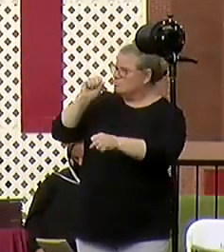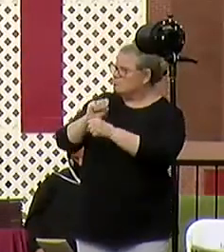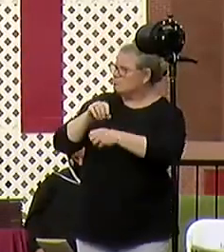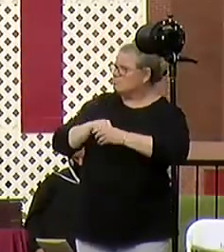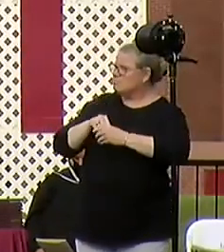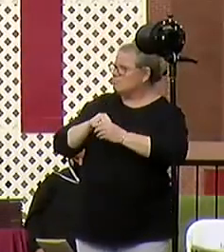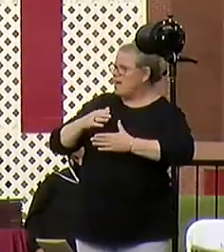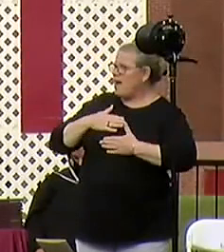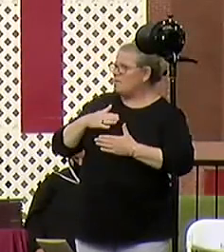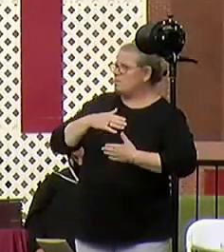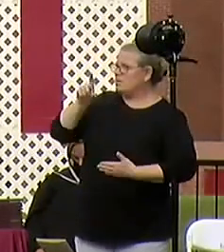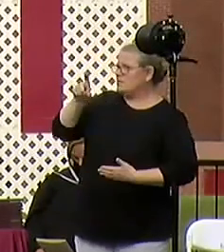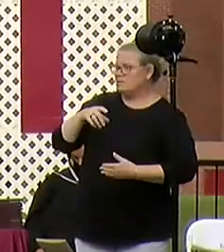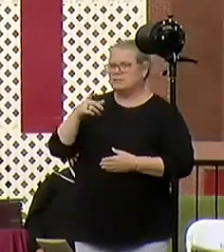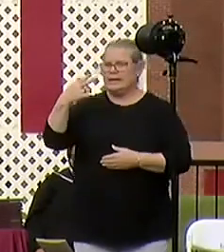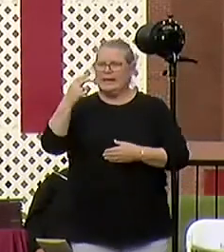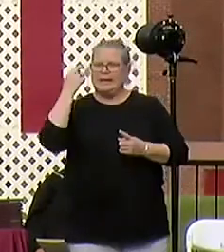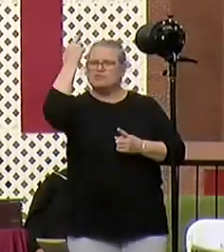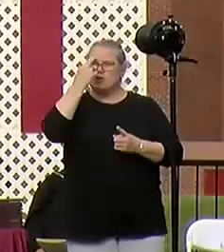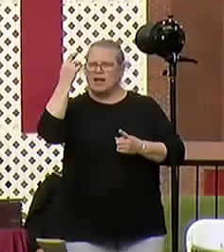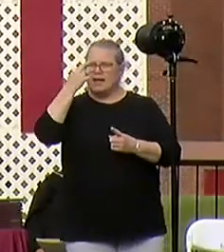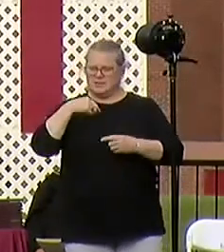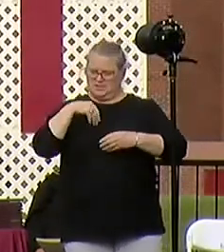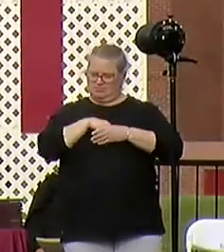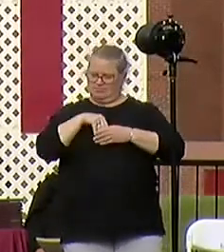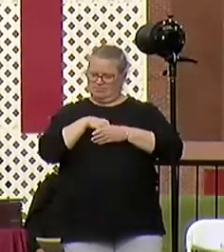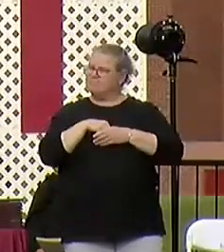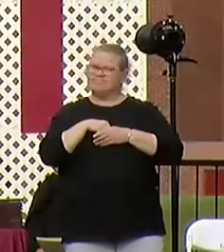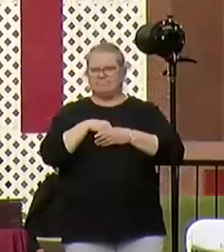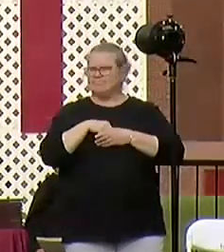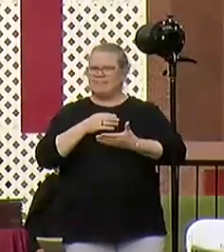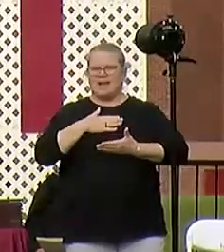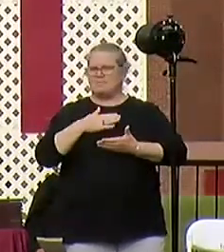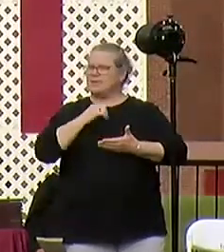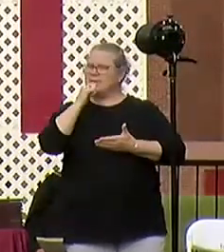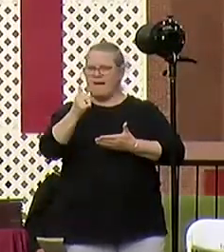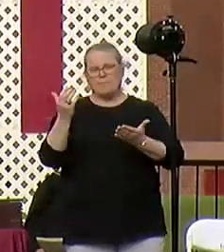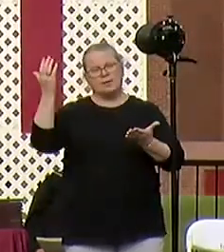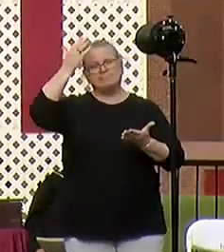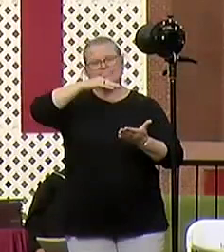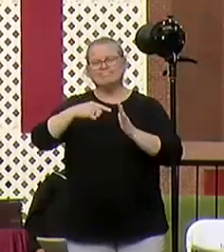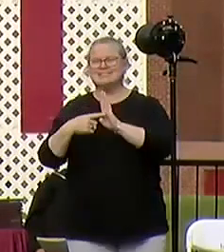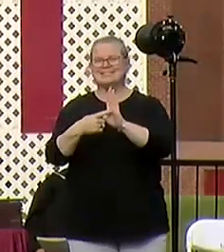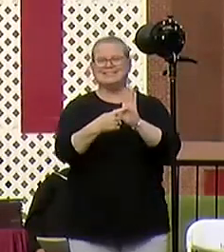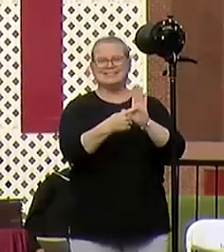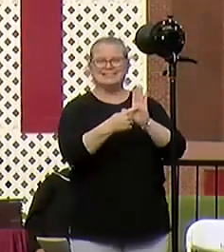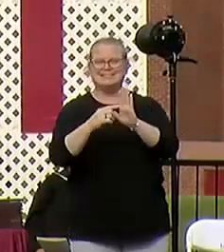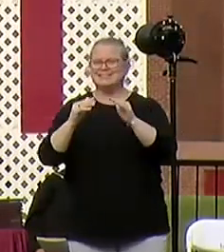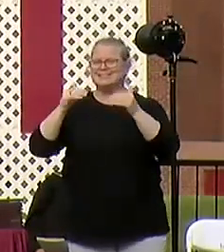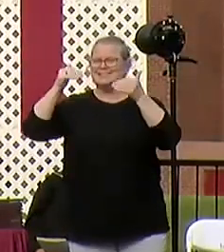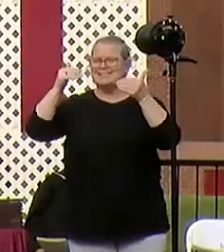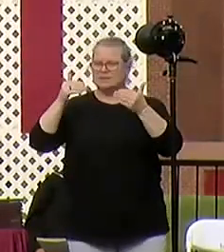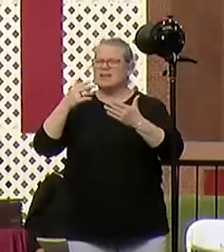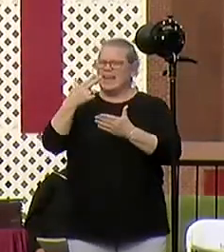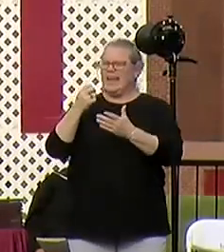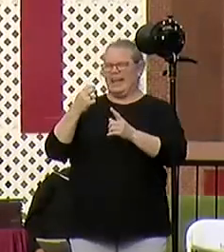his happiness like a mask, which can melt away like a candle. Taking off that mask makes Montag an outcast